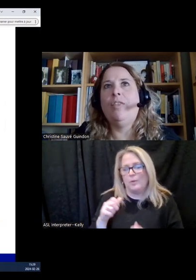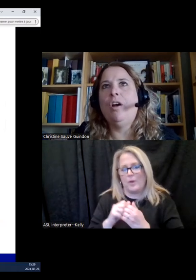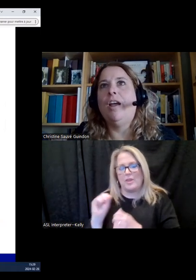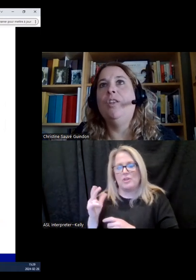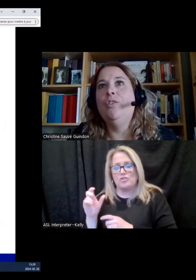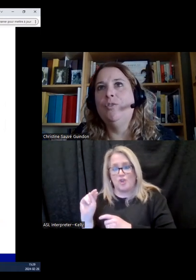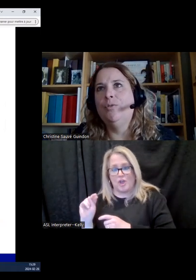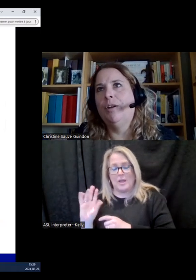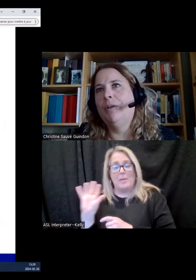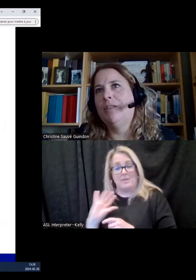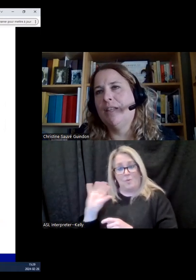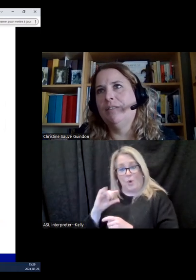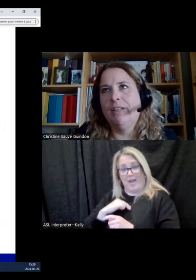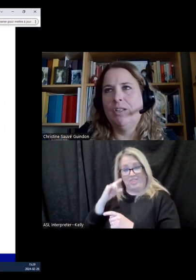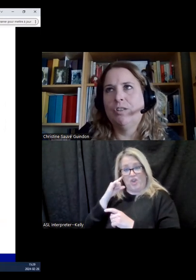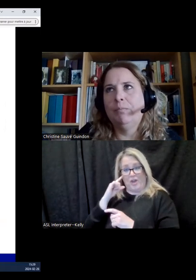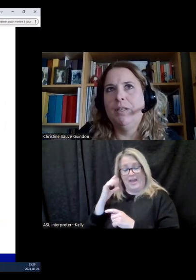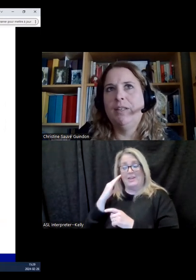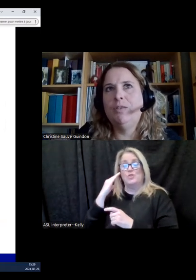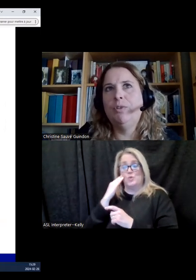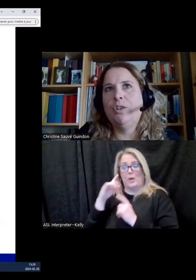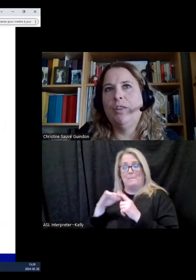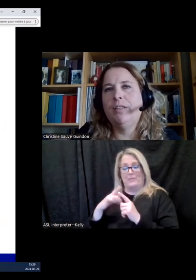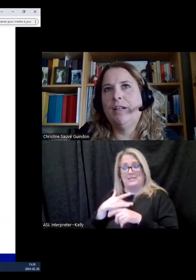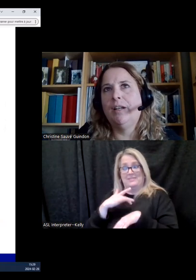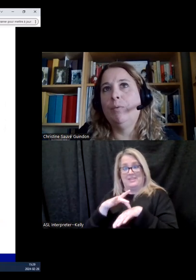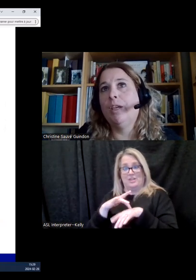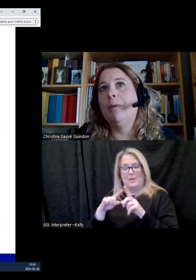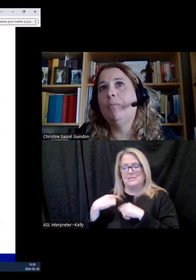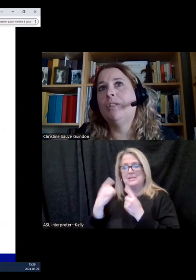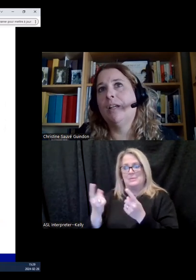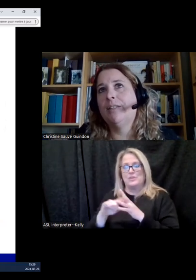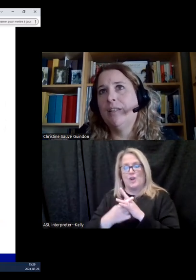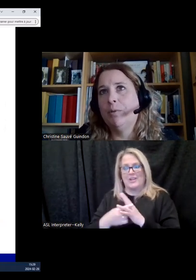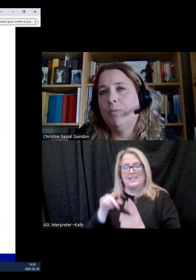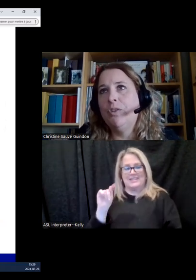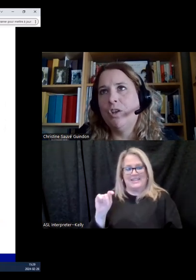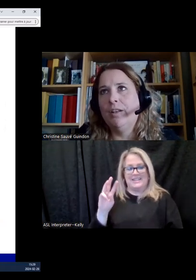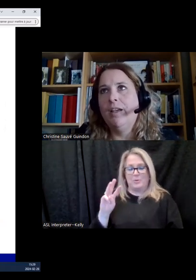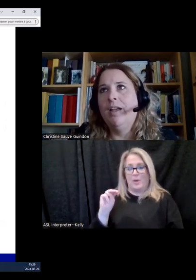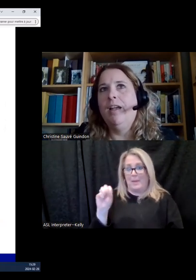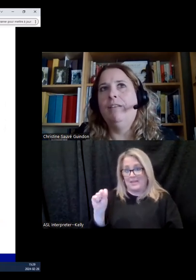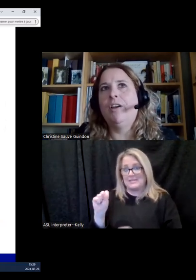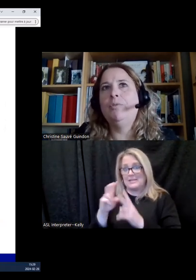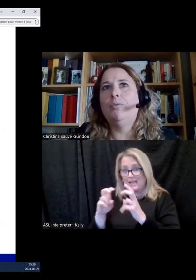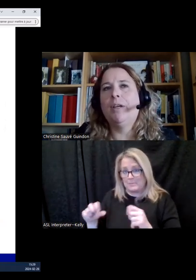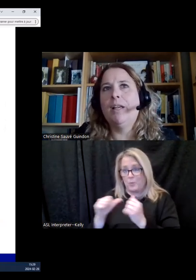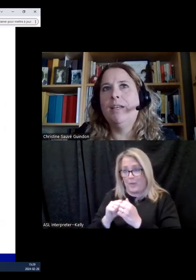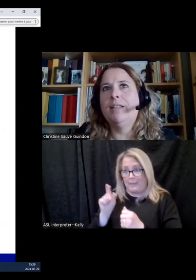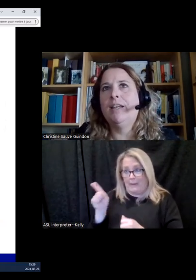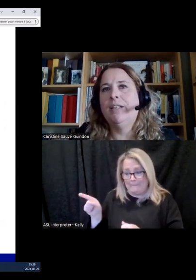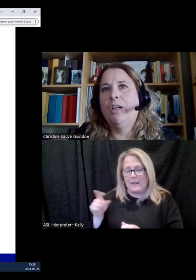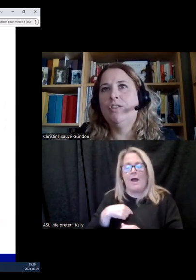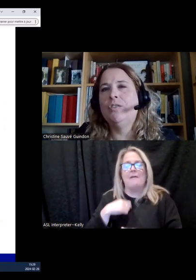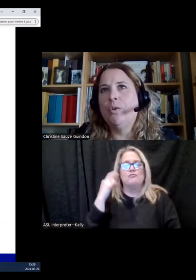Before, I thought I knew about the sense of touch, but since we started the tactile working memory scale assessment with Sean, I've come to